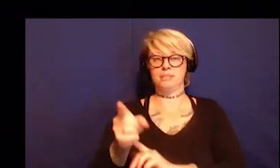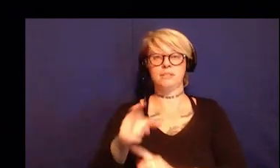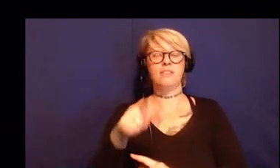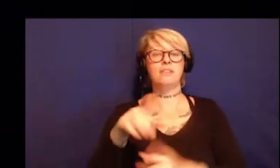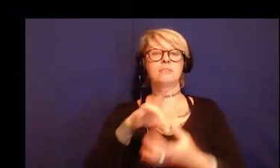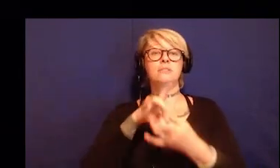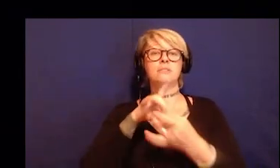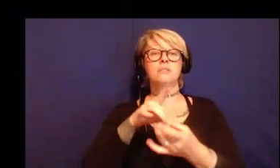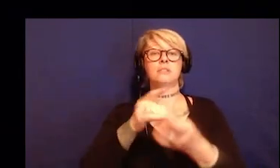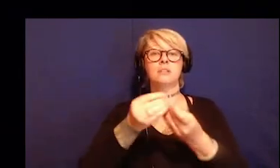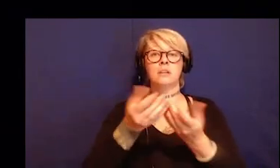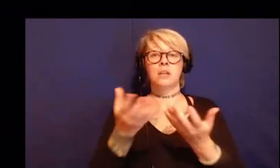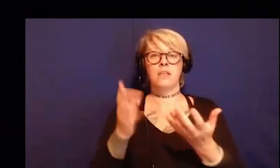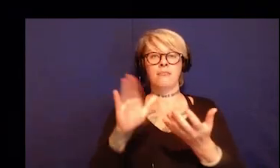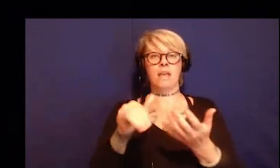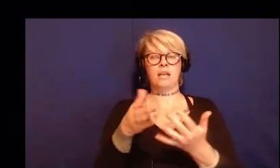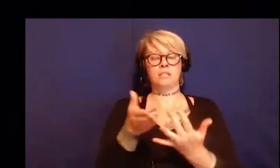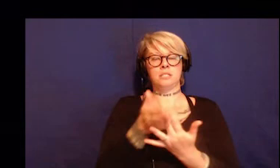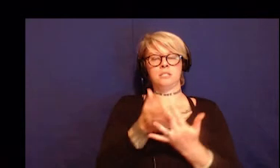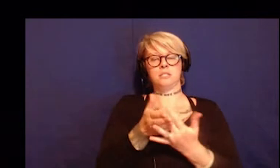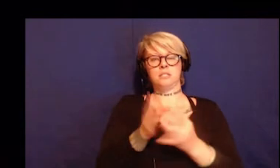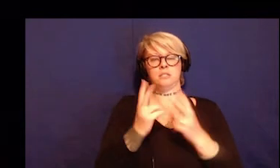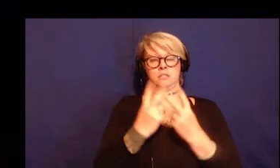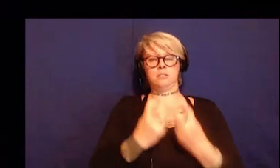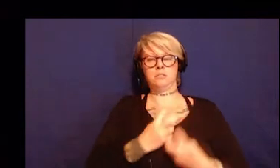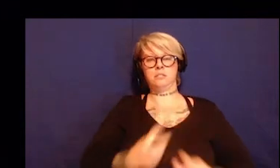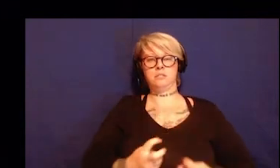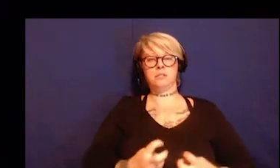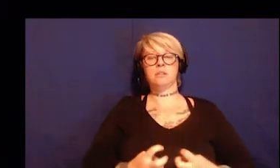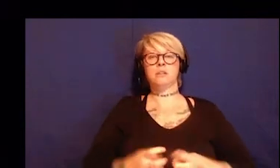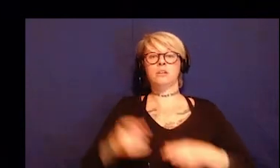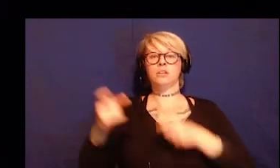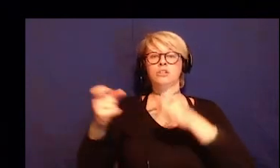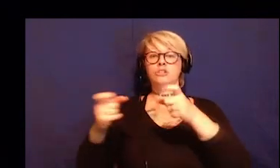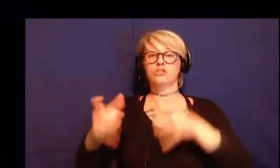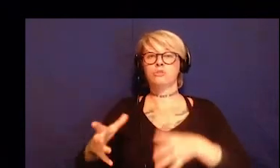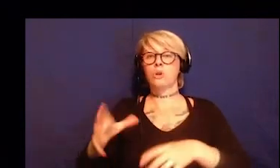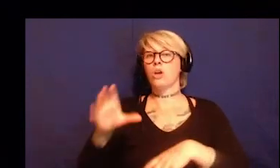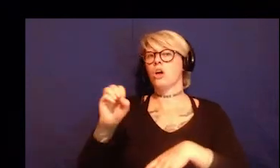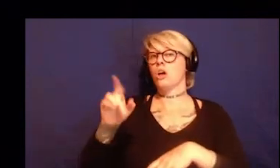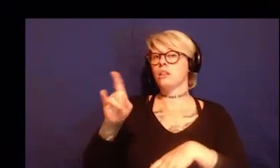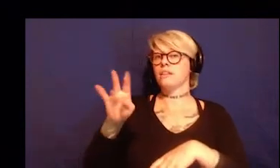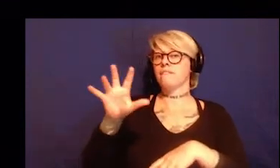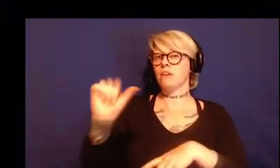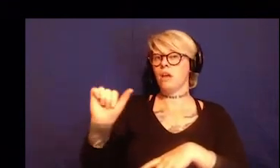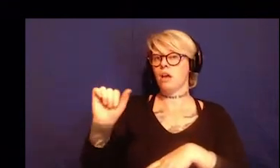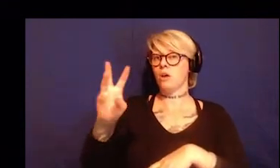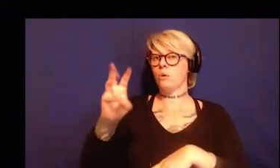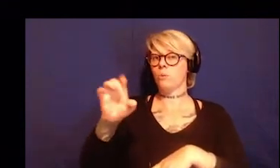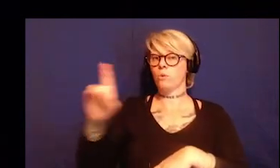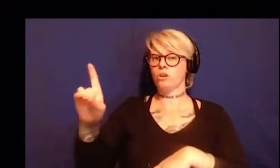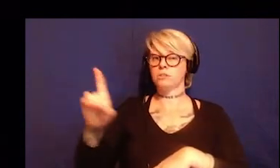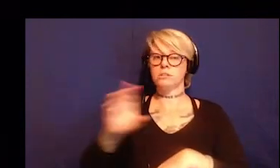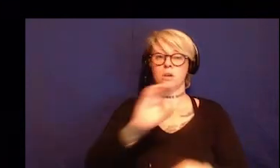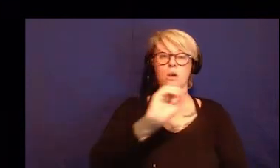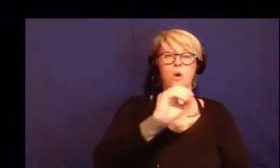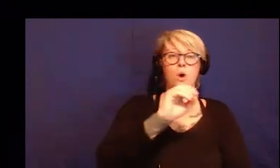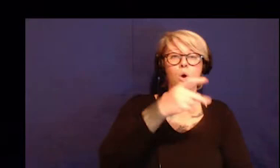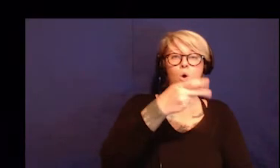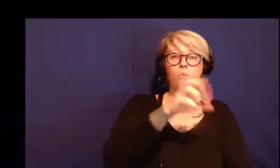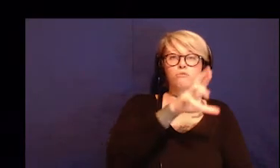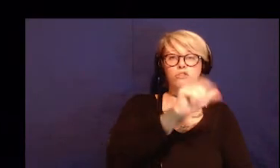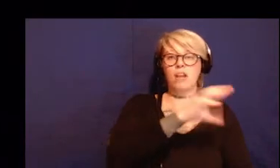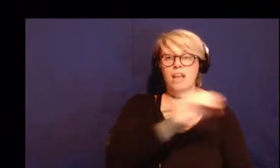to embrace it. Direction from Olivia Woods, and performers Oprah Lamorne and Corinne Roberts. Give it up for Oprah and Corinne.